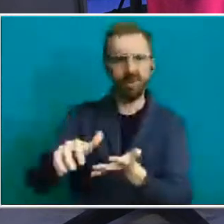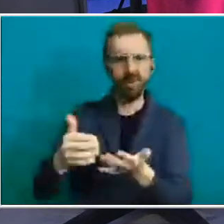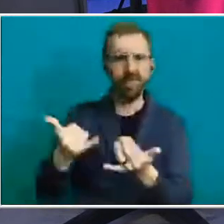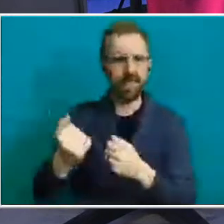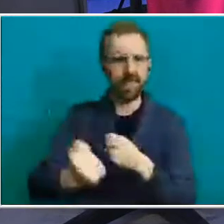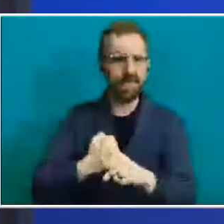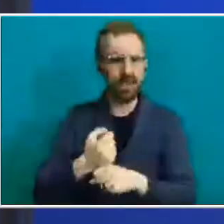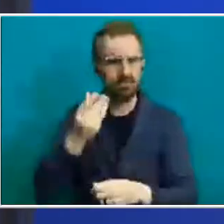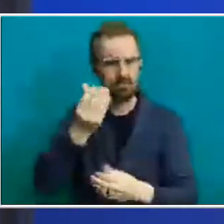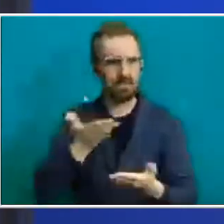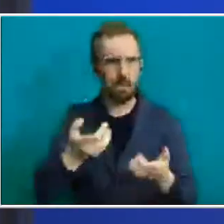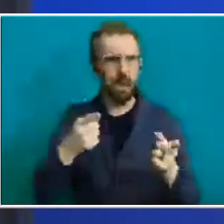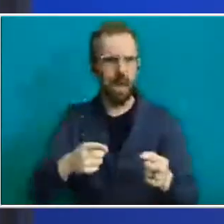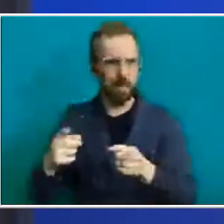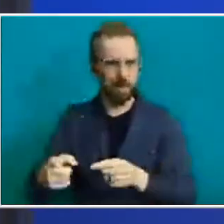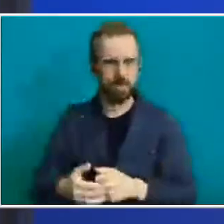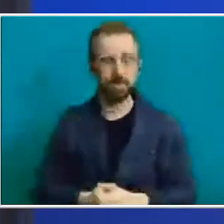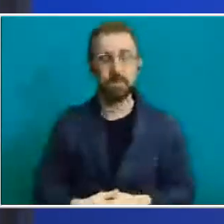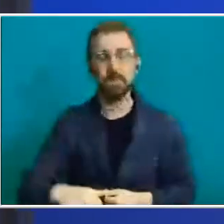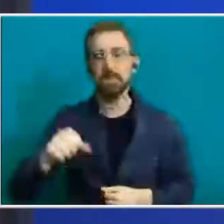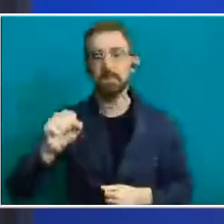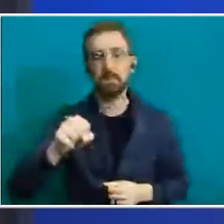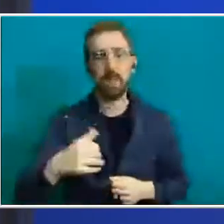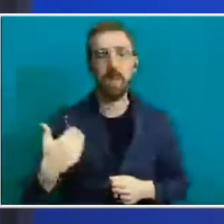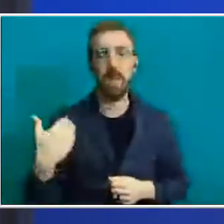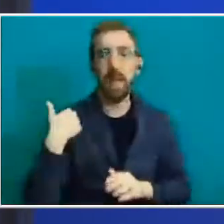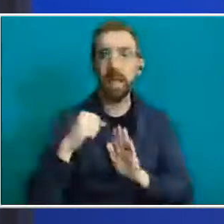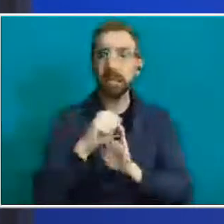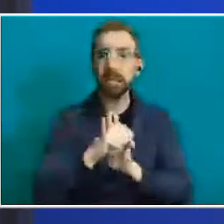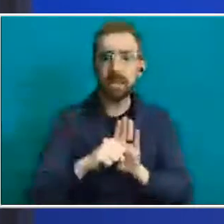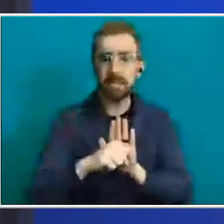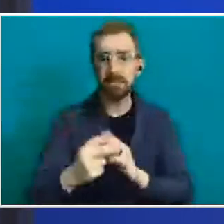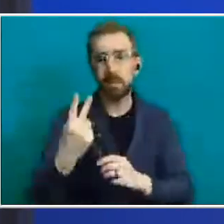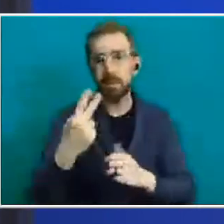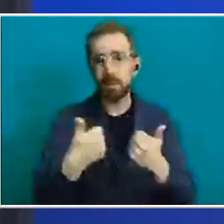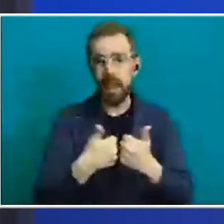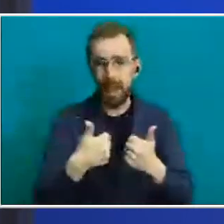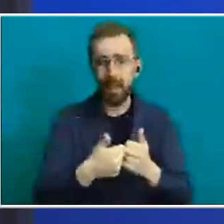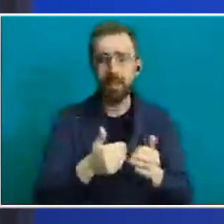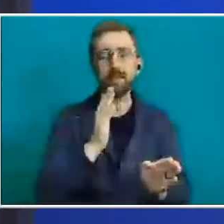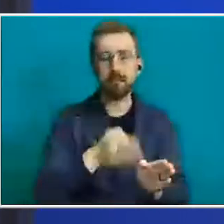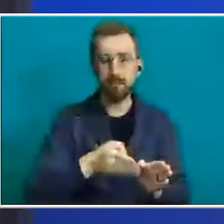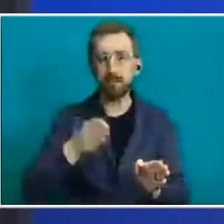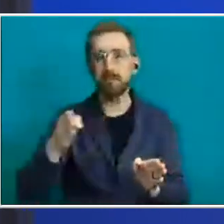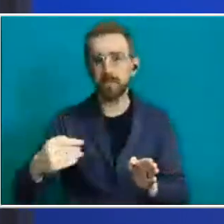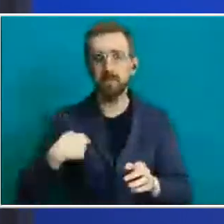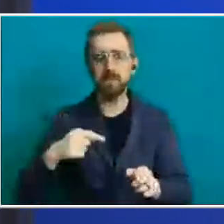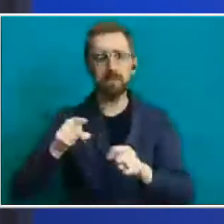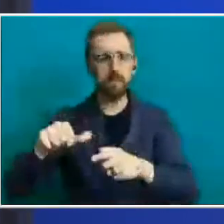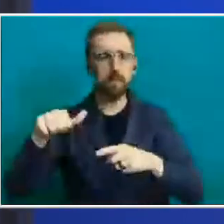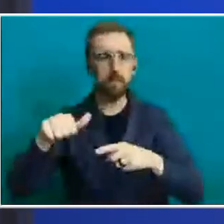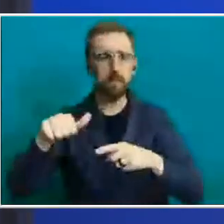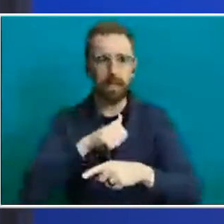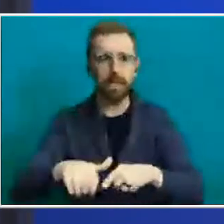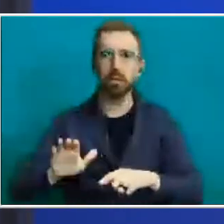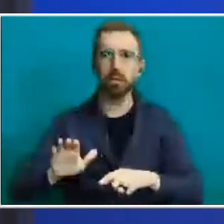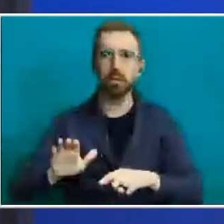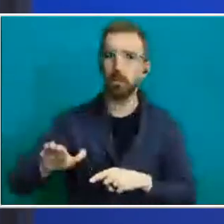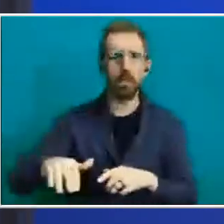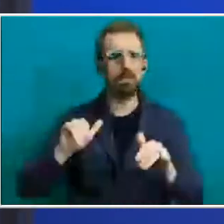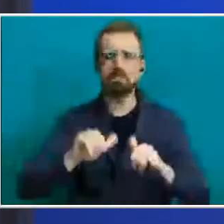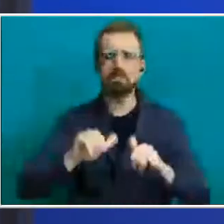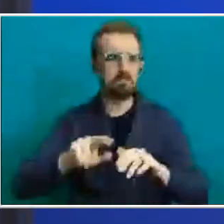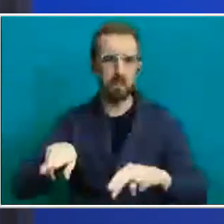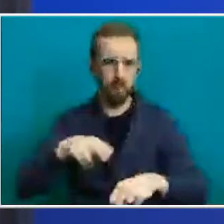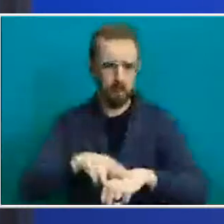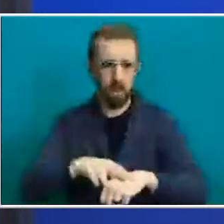of course. So last season, about 2 games in, I was at practice dribbling the ball like any other day, and then my foot